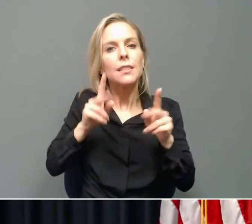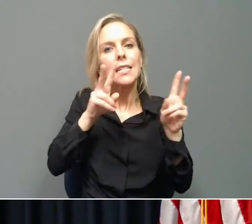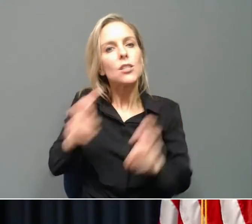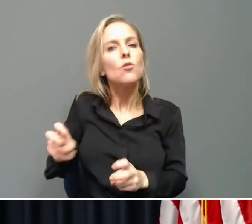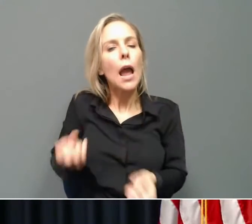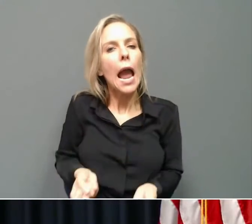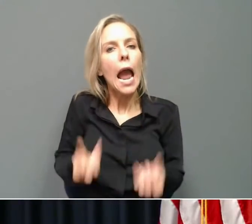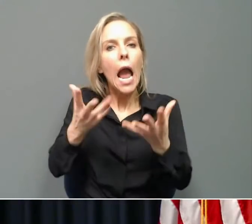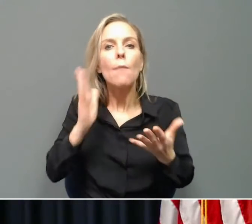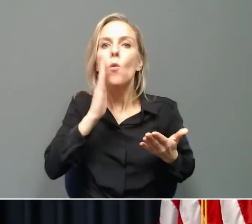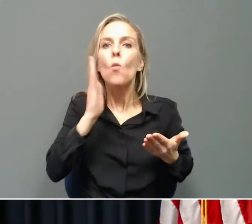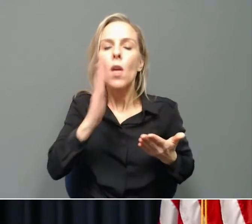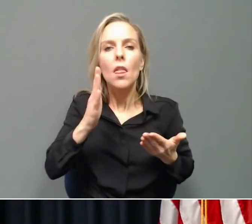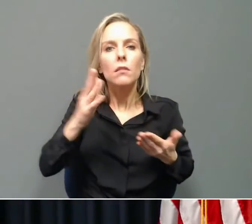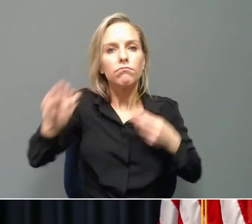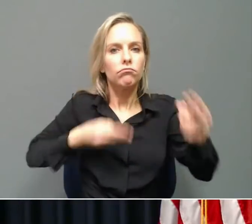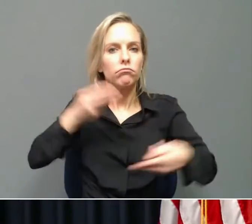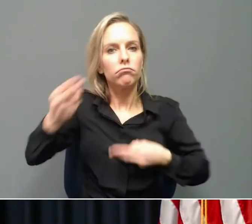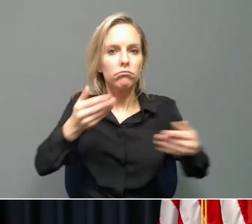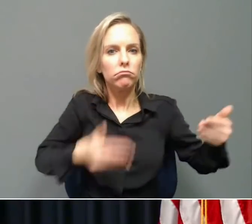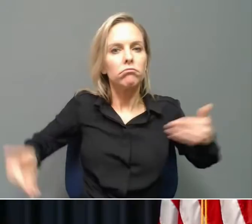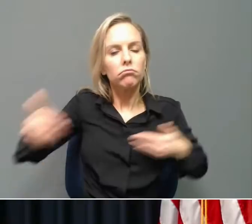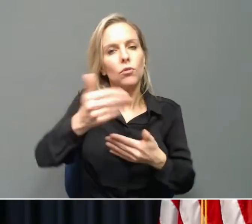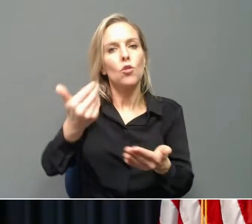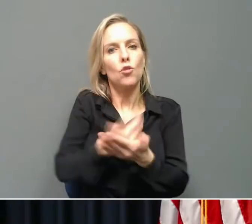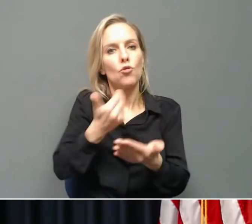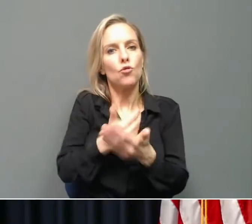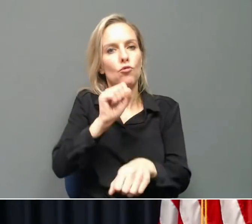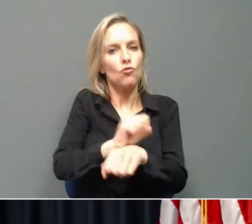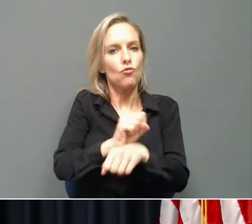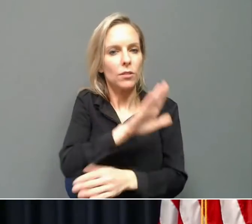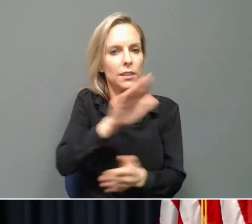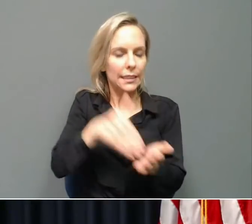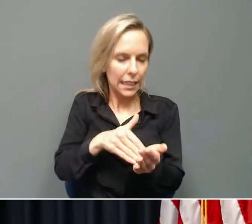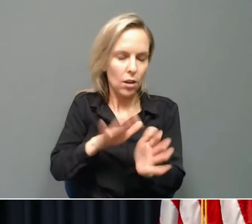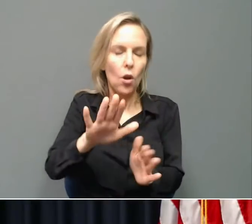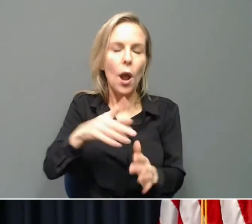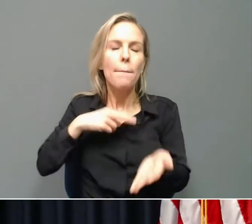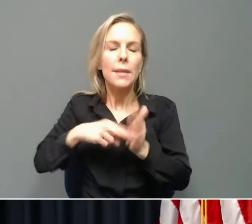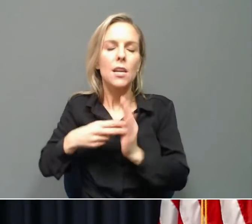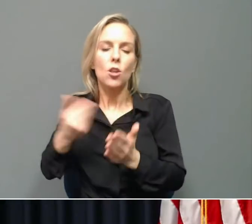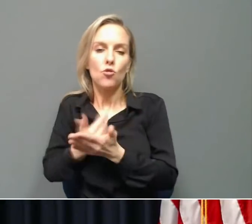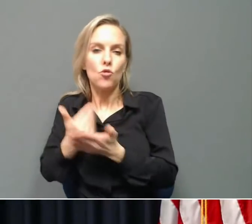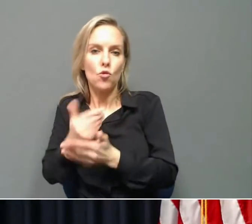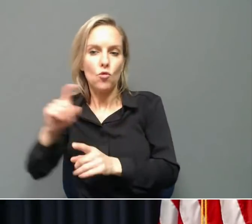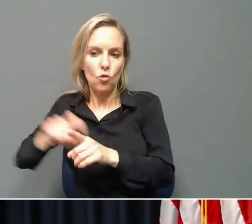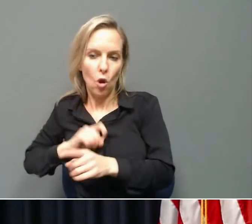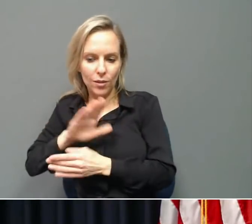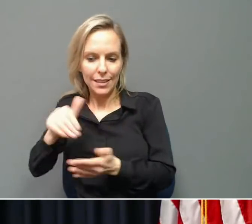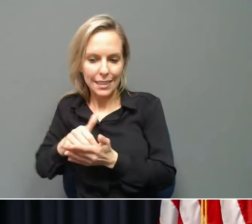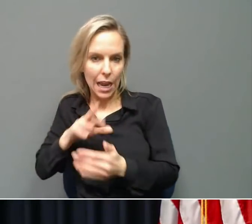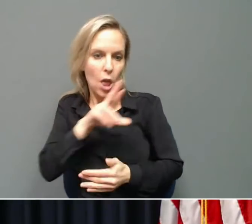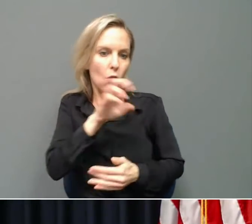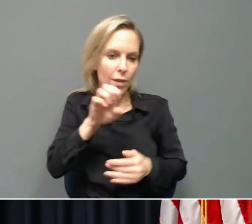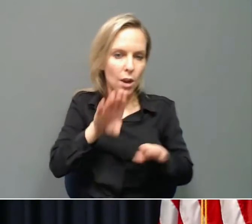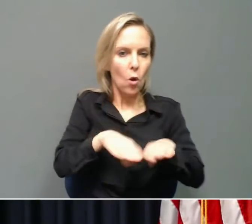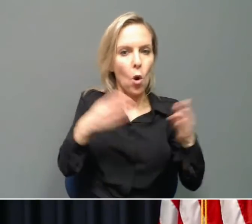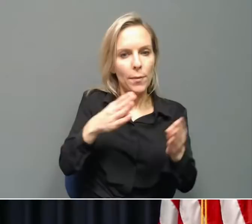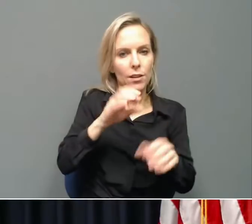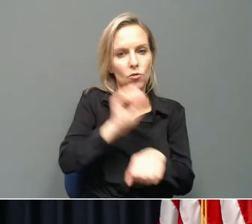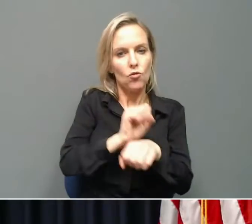will be following the new career center or the new call center and the reopened career centers?